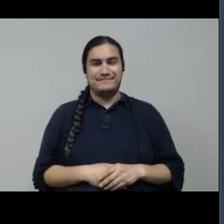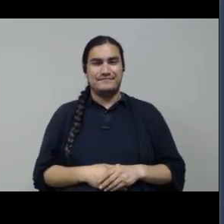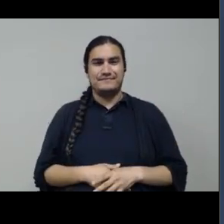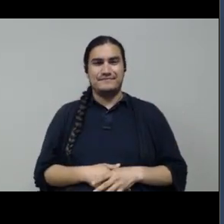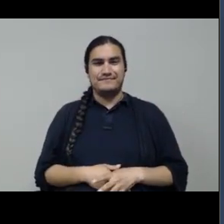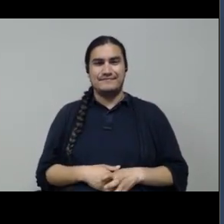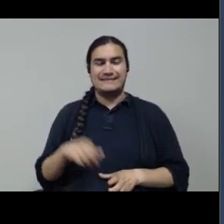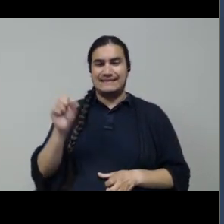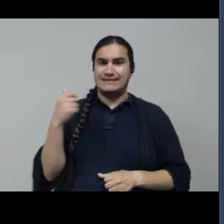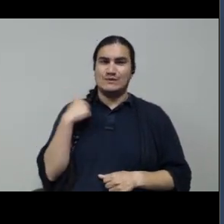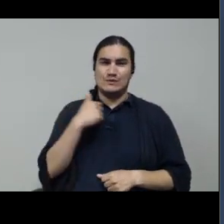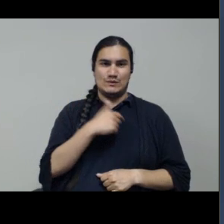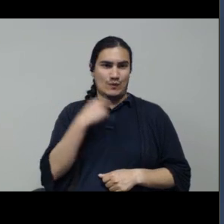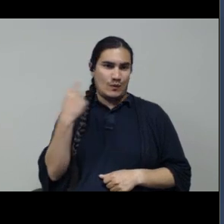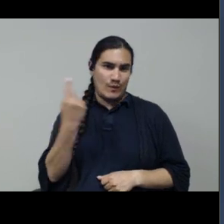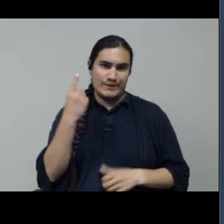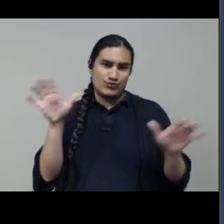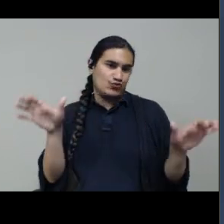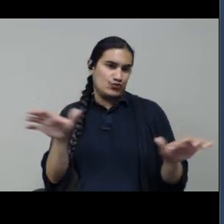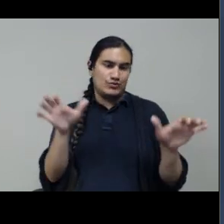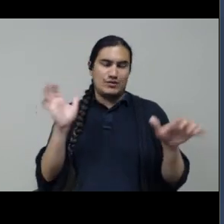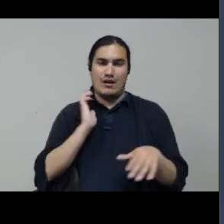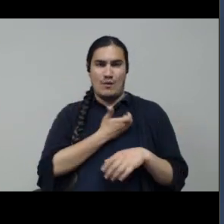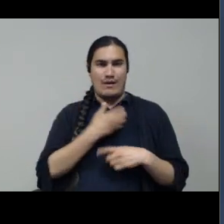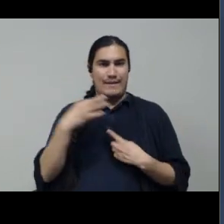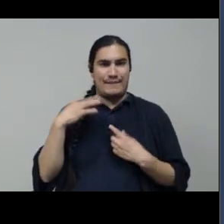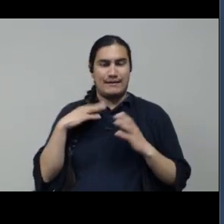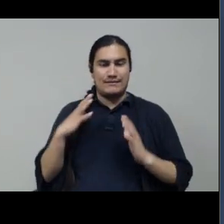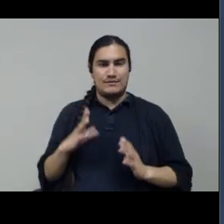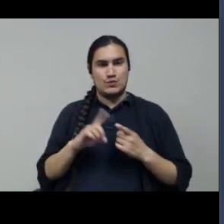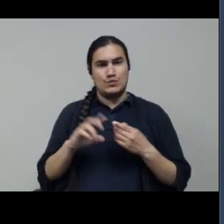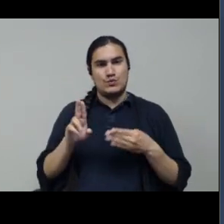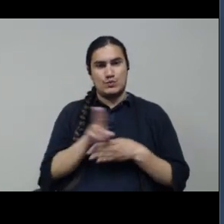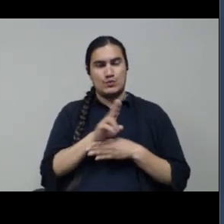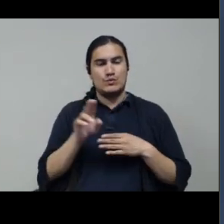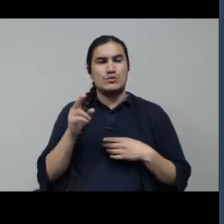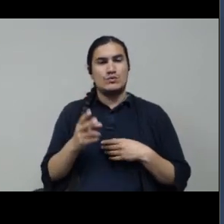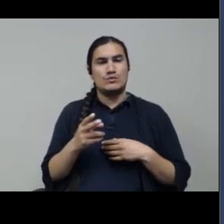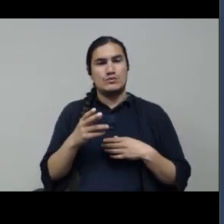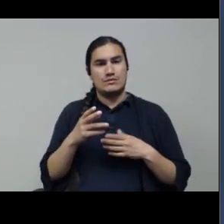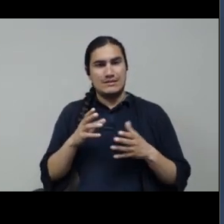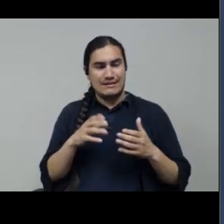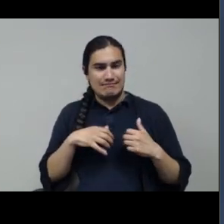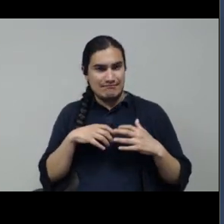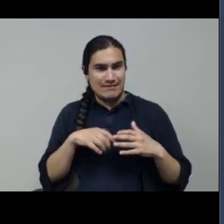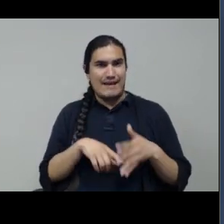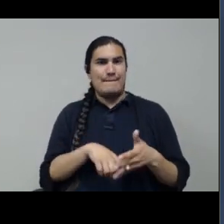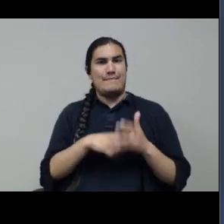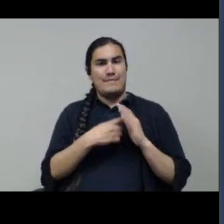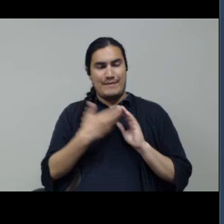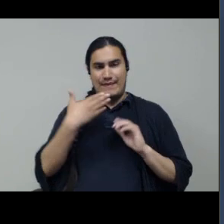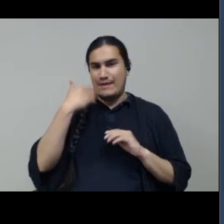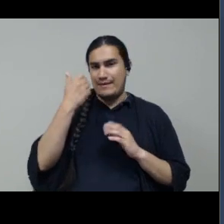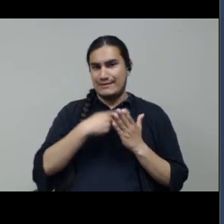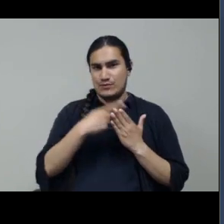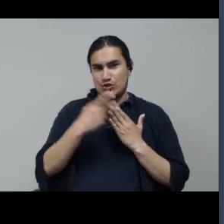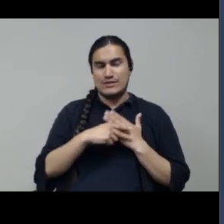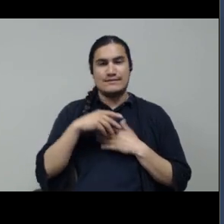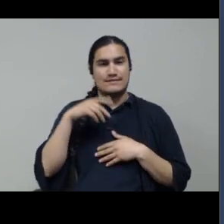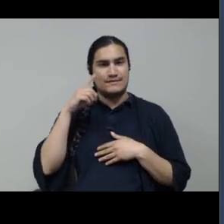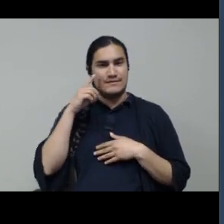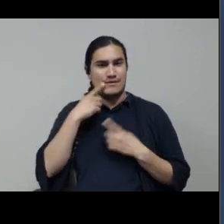Yes, we are always encouraging our applicants to implement the best projects that work well for their